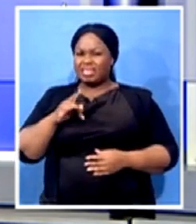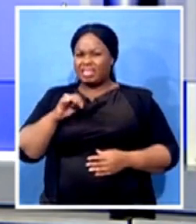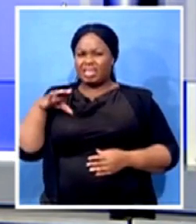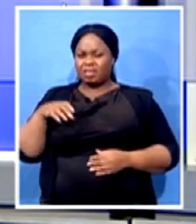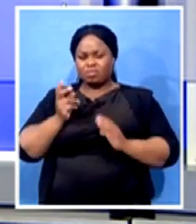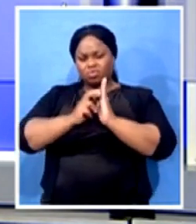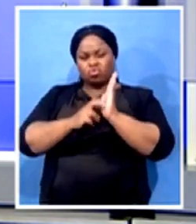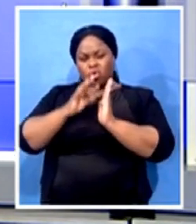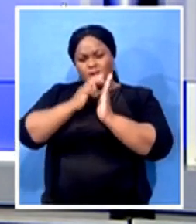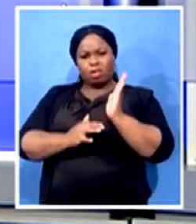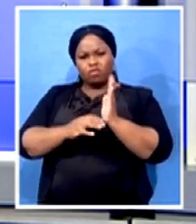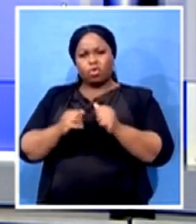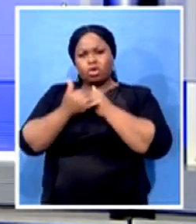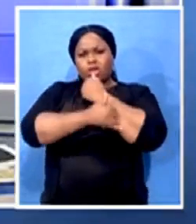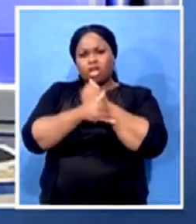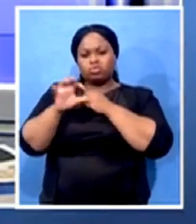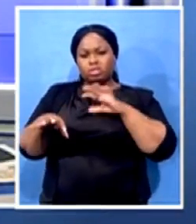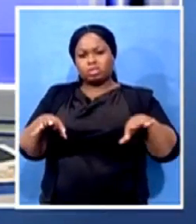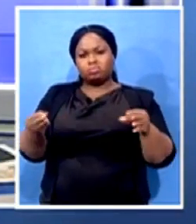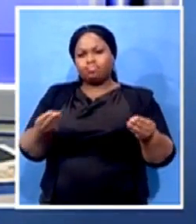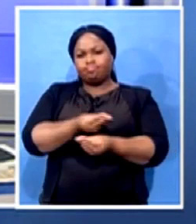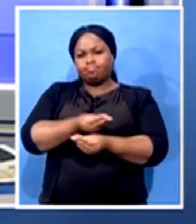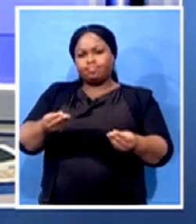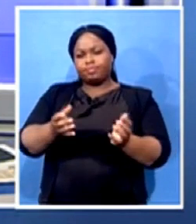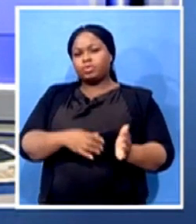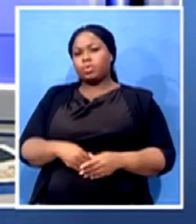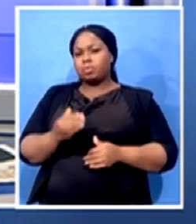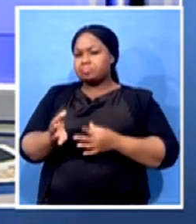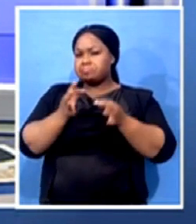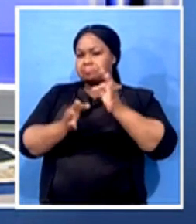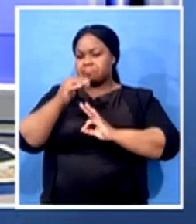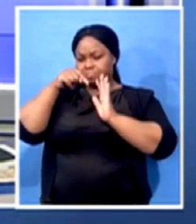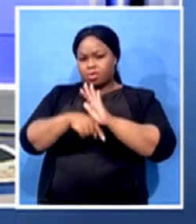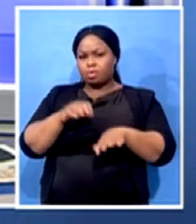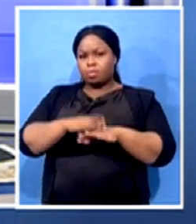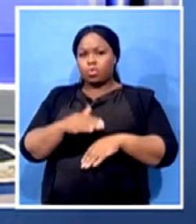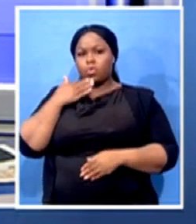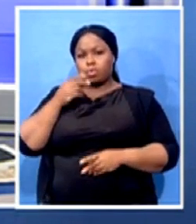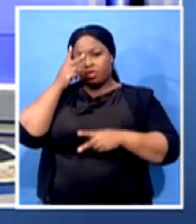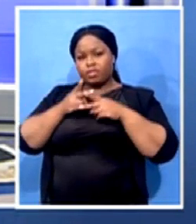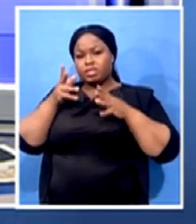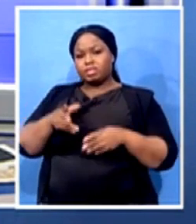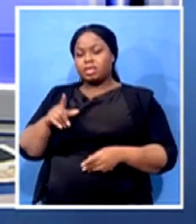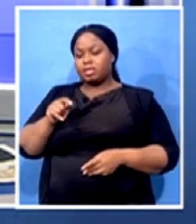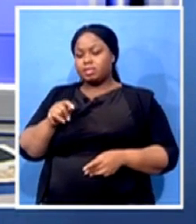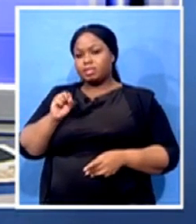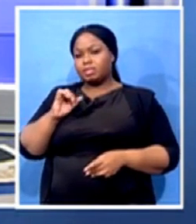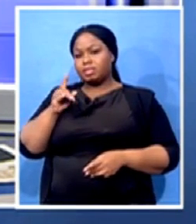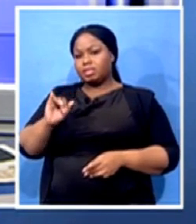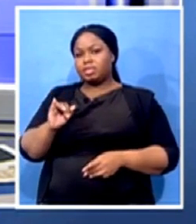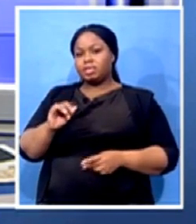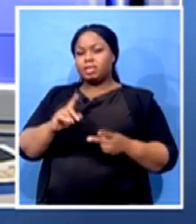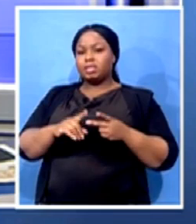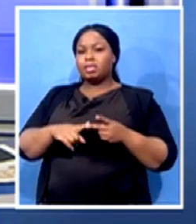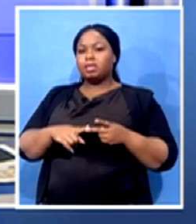now to Professor Tseli Phooko, an associate professor in the Faculty of Law at the University of